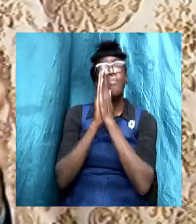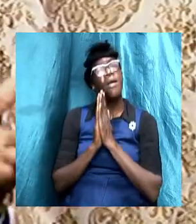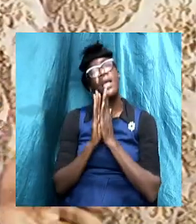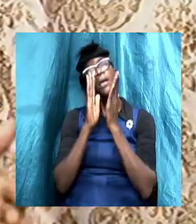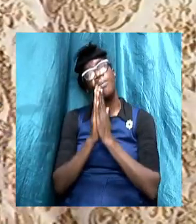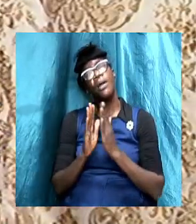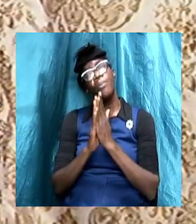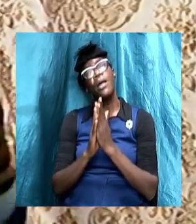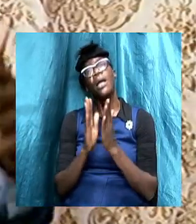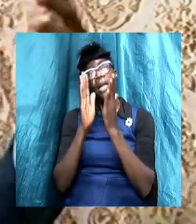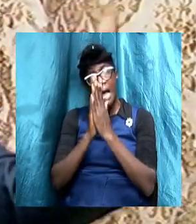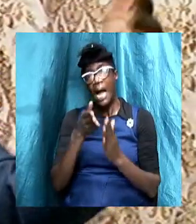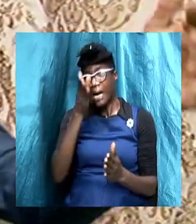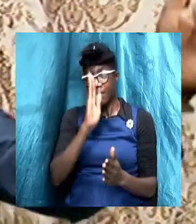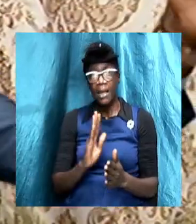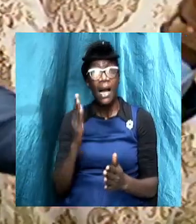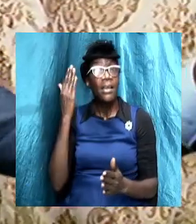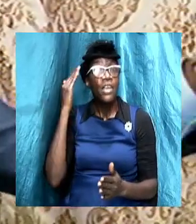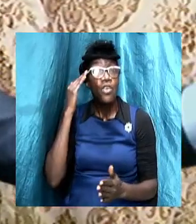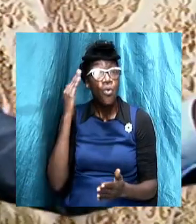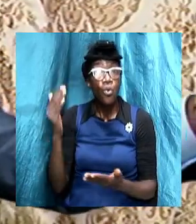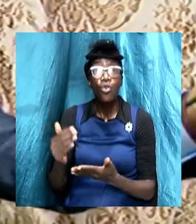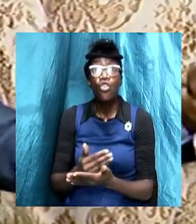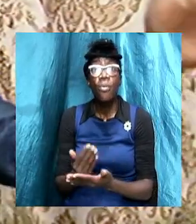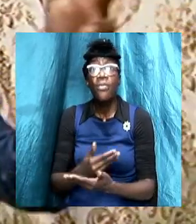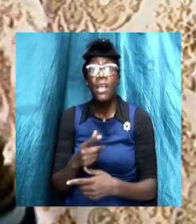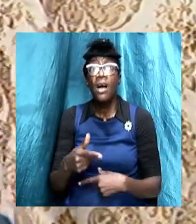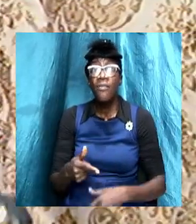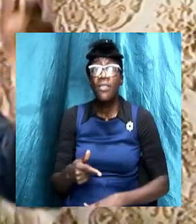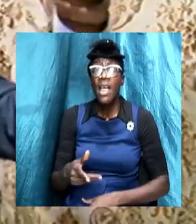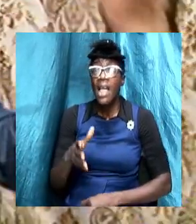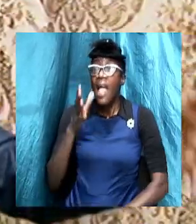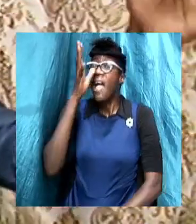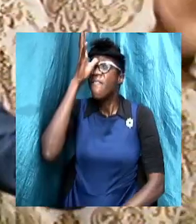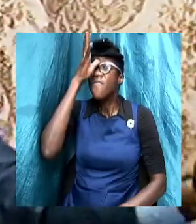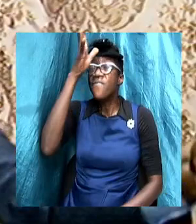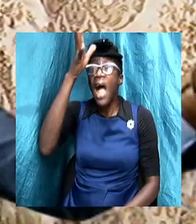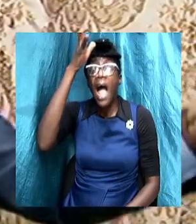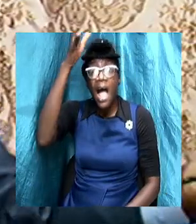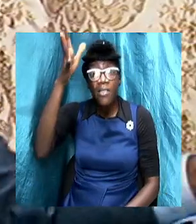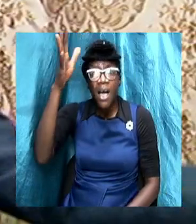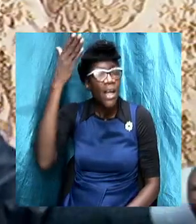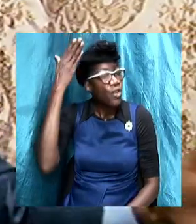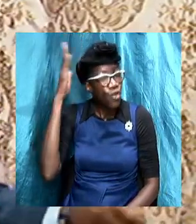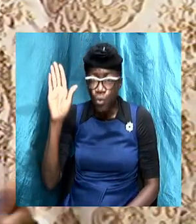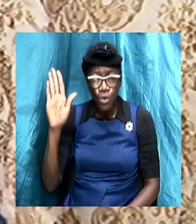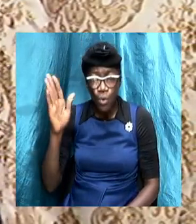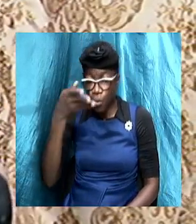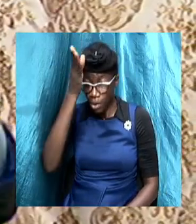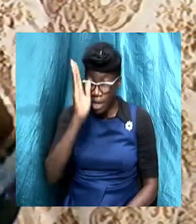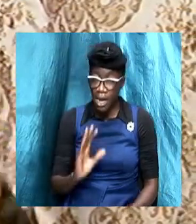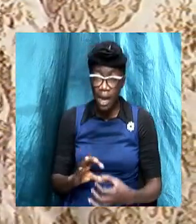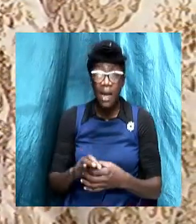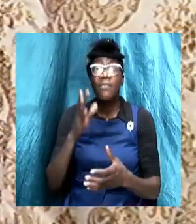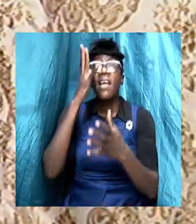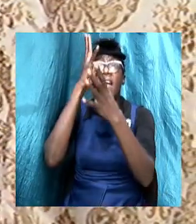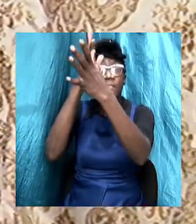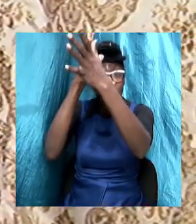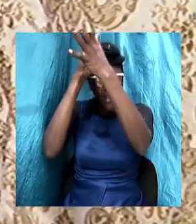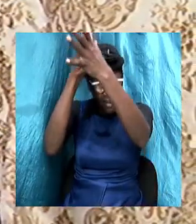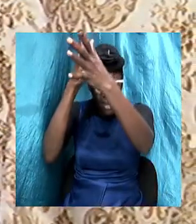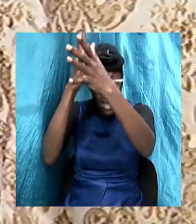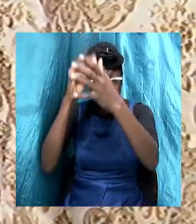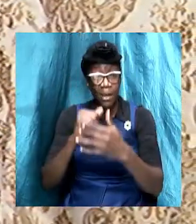Because this is the point. They knew some things of their forefathers, but they really didn't know the God of their forefathers. So they prayed and they said,